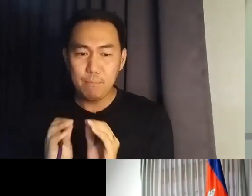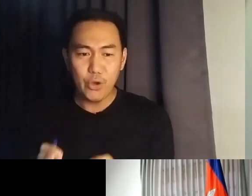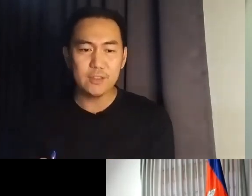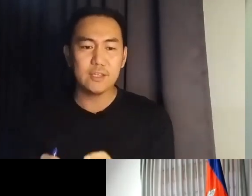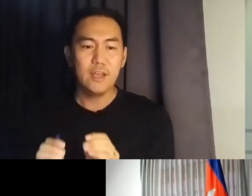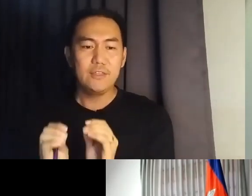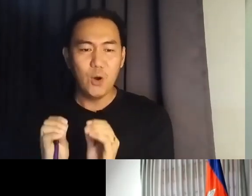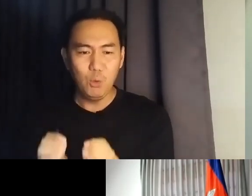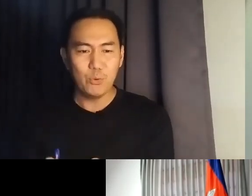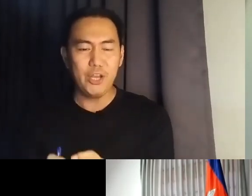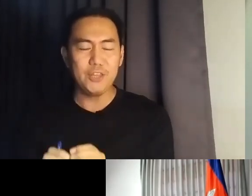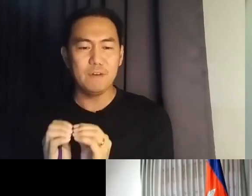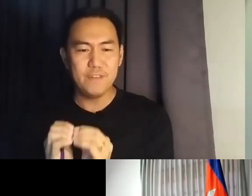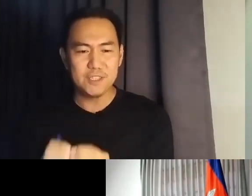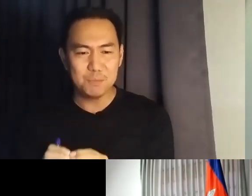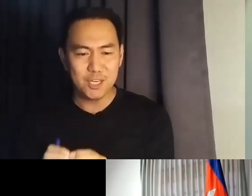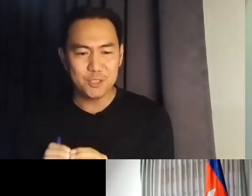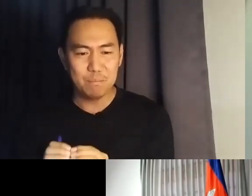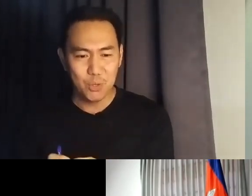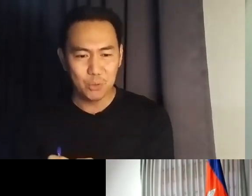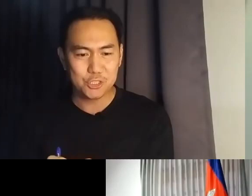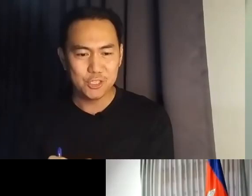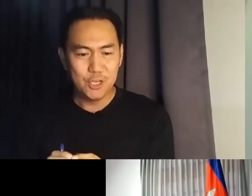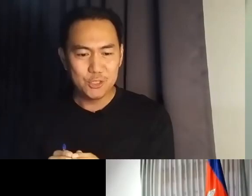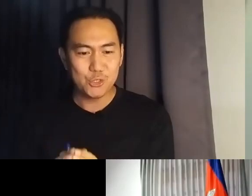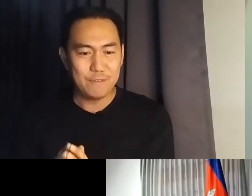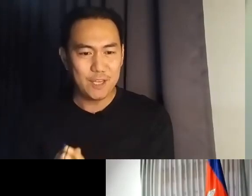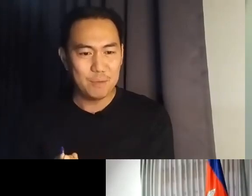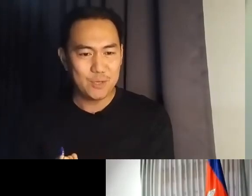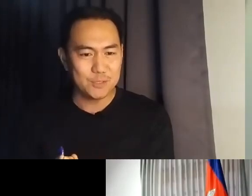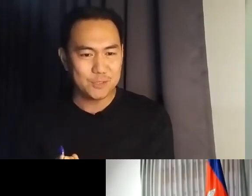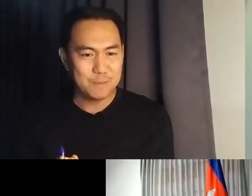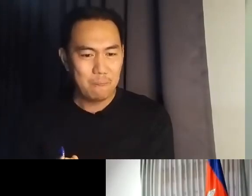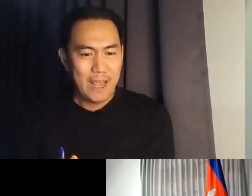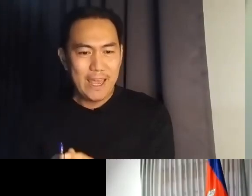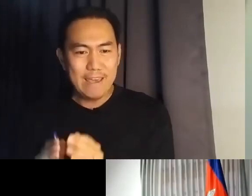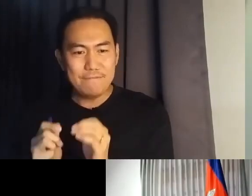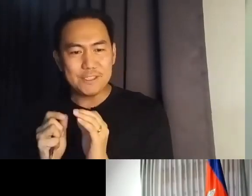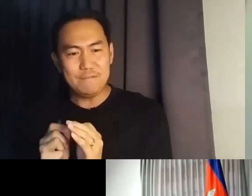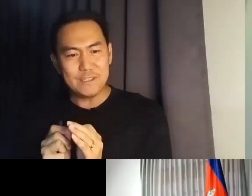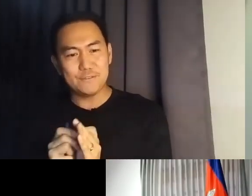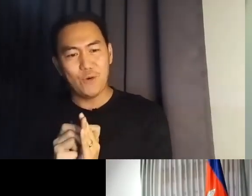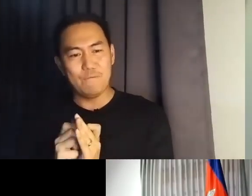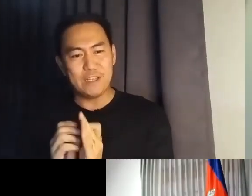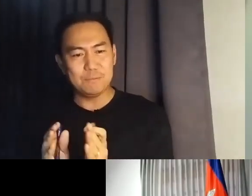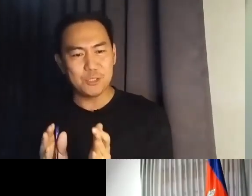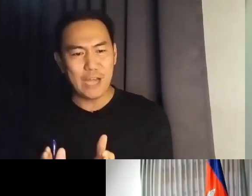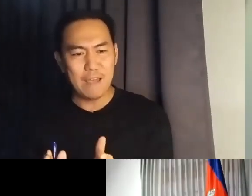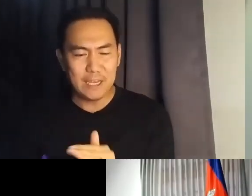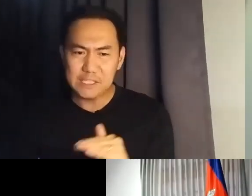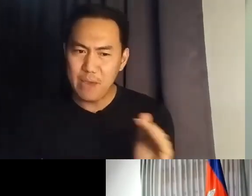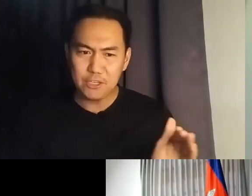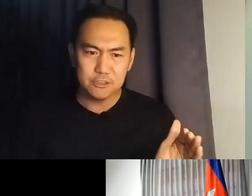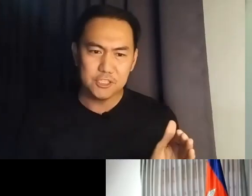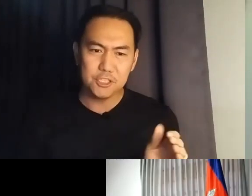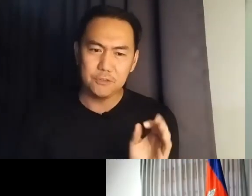the whole point of a victim-centered approach to trafficking in persons. If a service for victims of trafficking